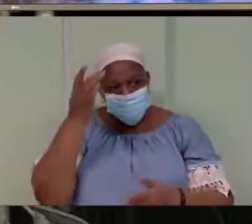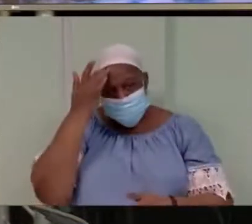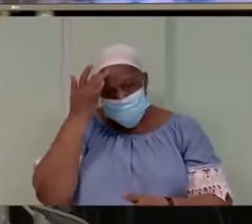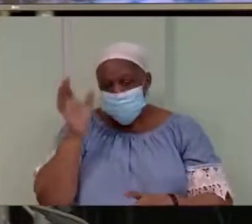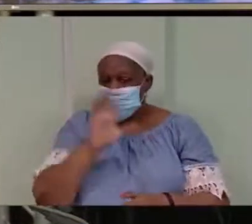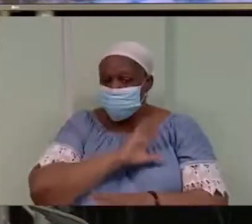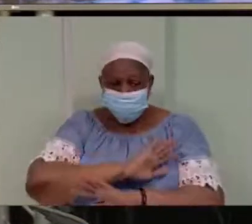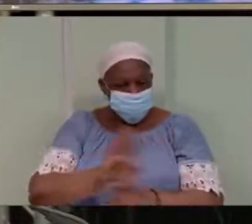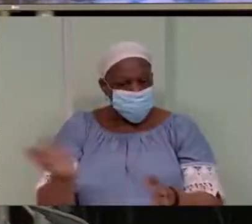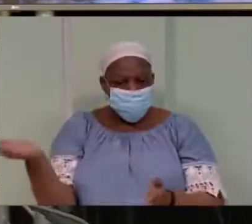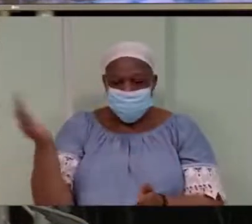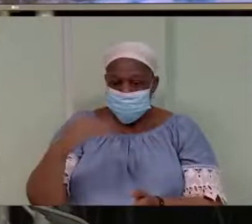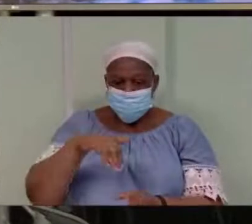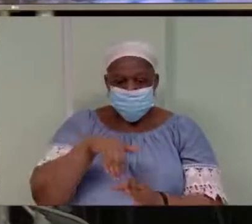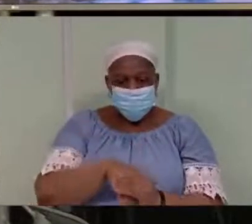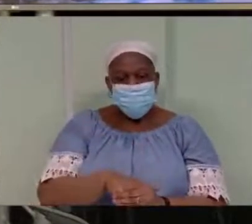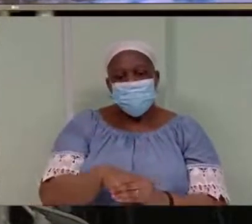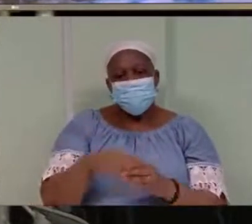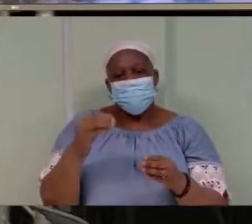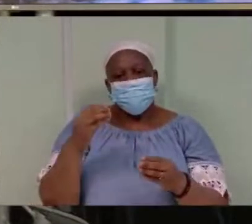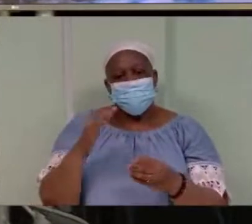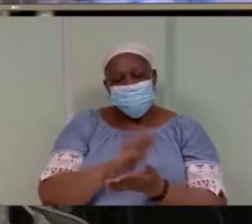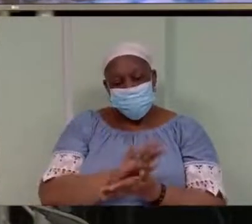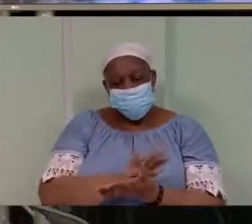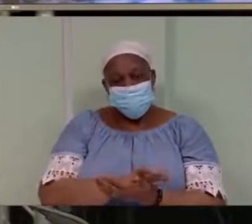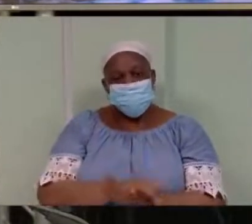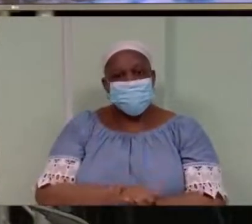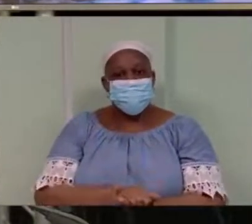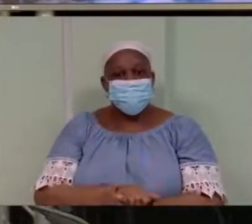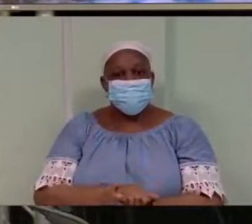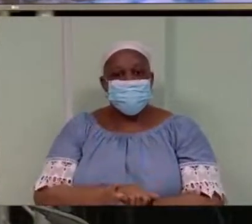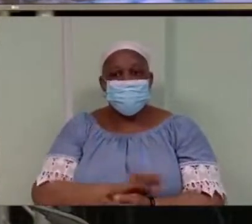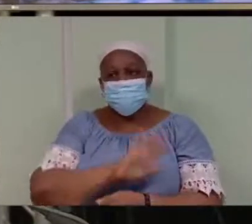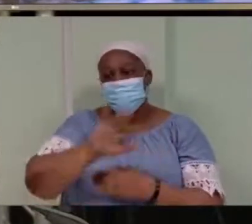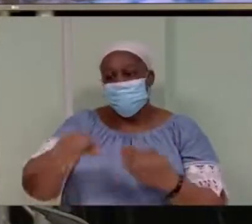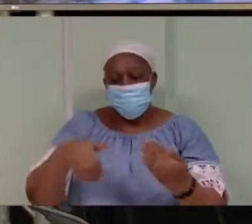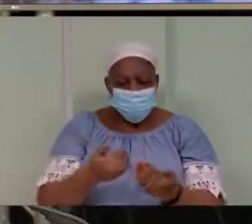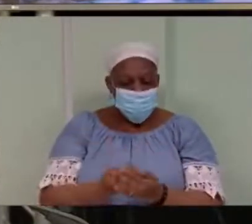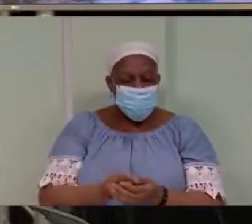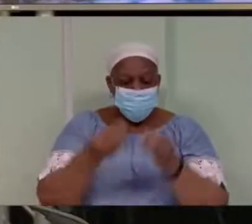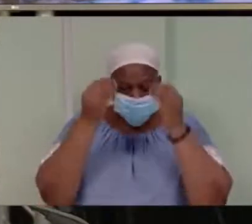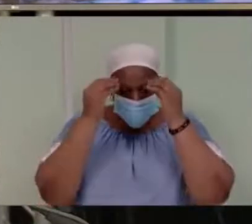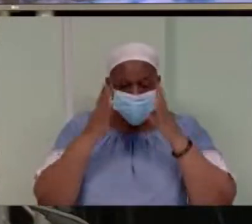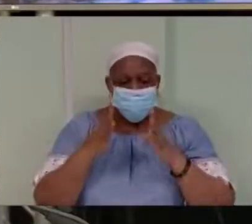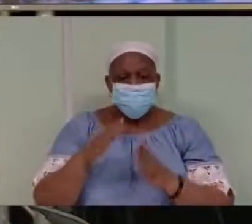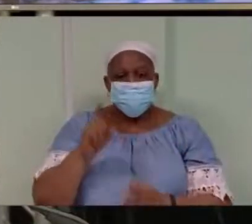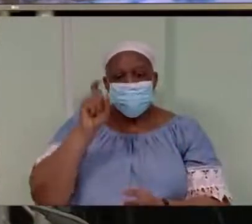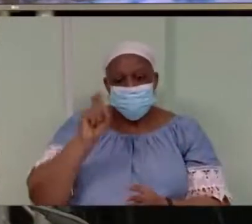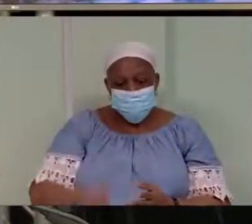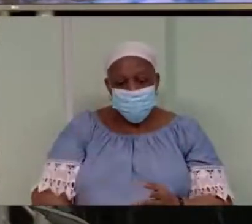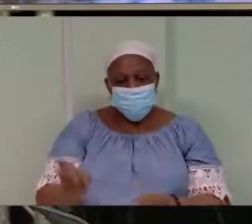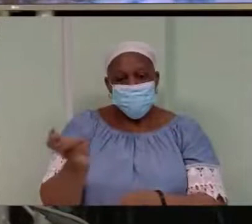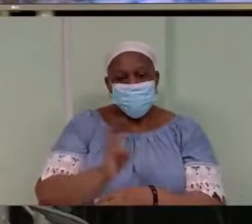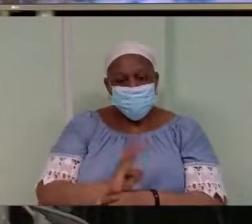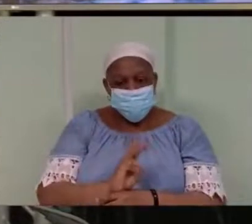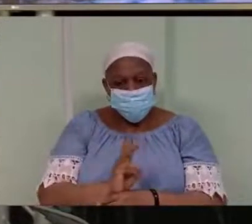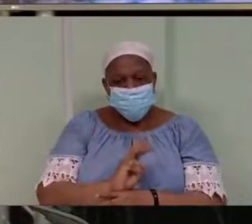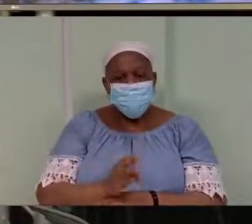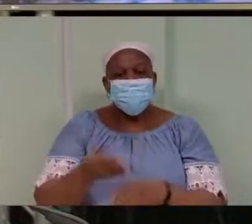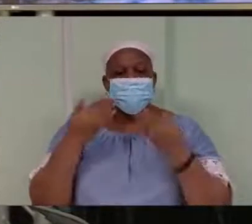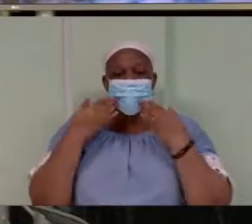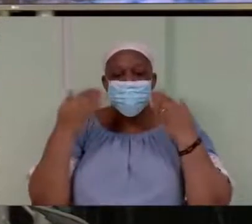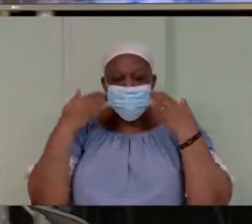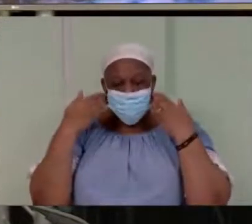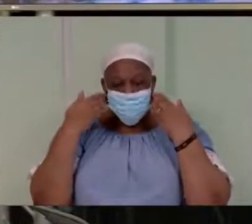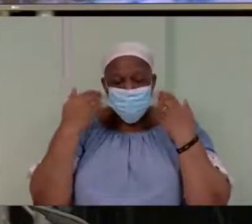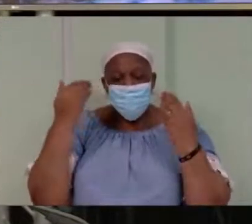center eight all staff must wear a face mask upon entry and while inside